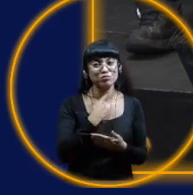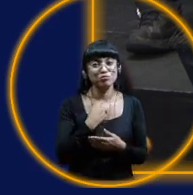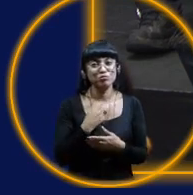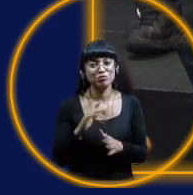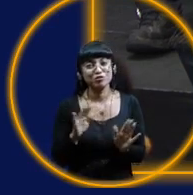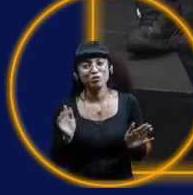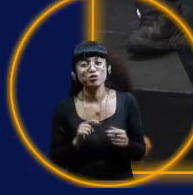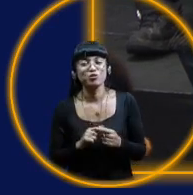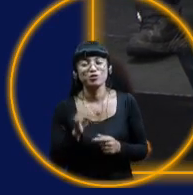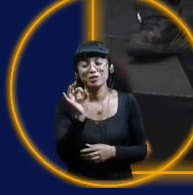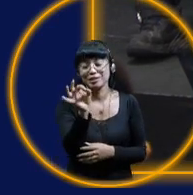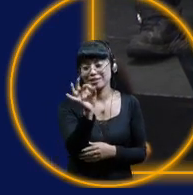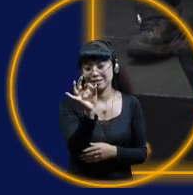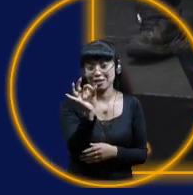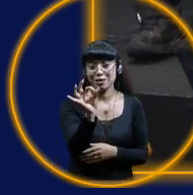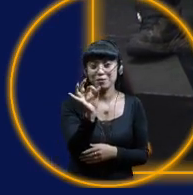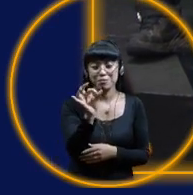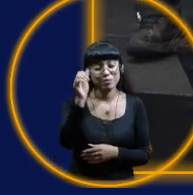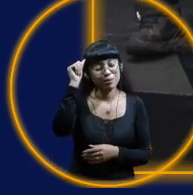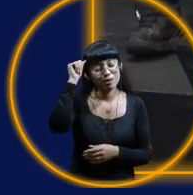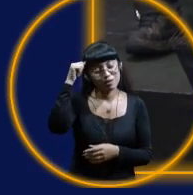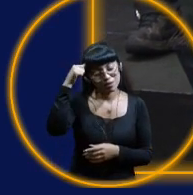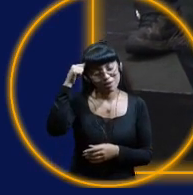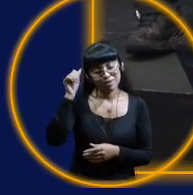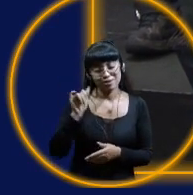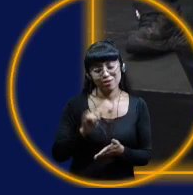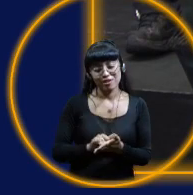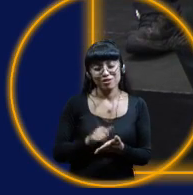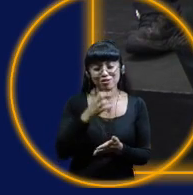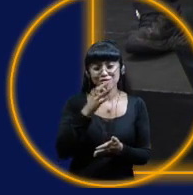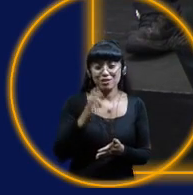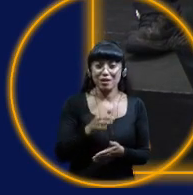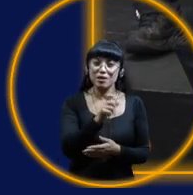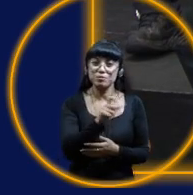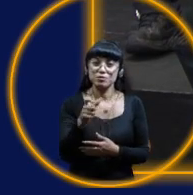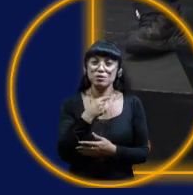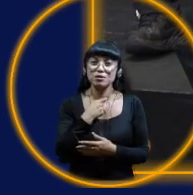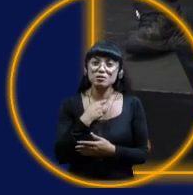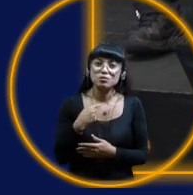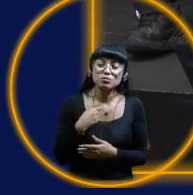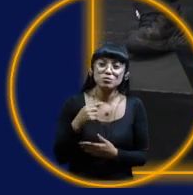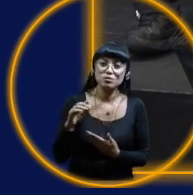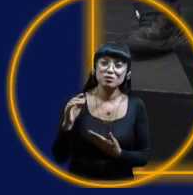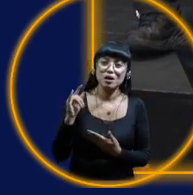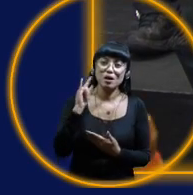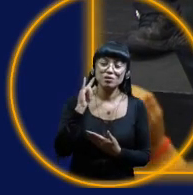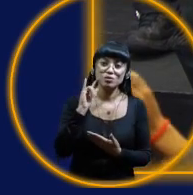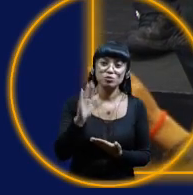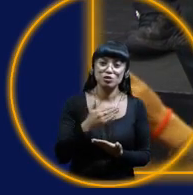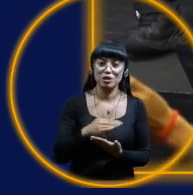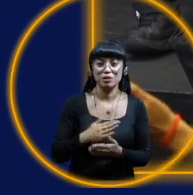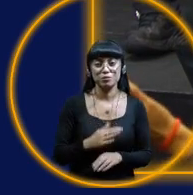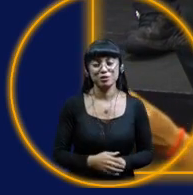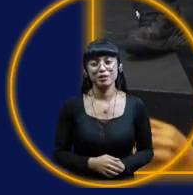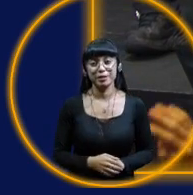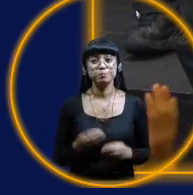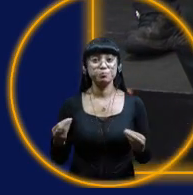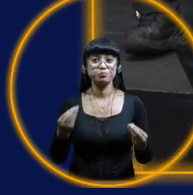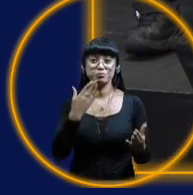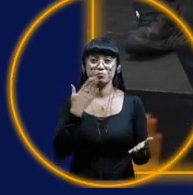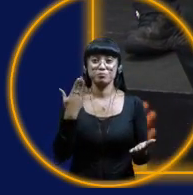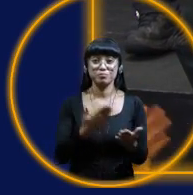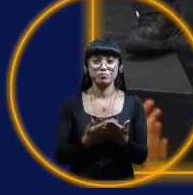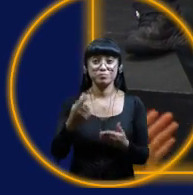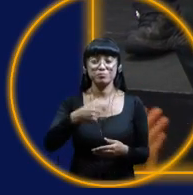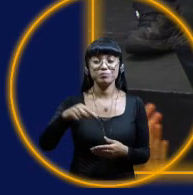right. People listen to music. They actually yeah. do. Yeah. Buenísimo. Bueno, muchas gracias por venir a escucharnos.